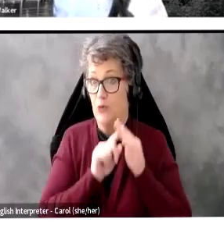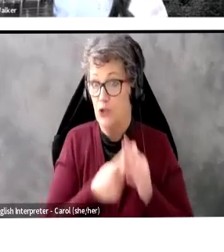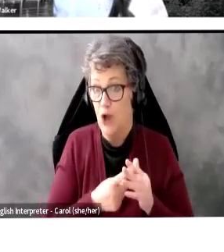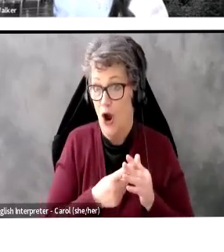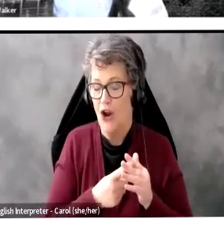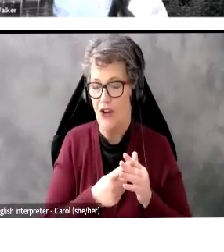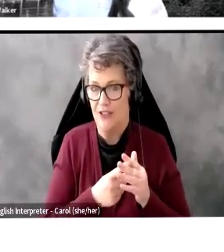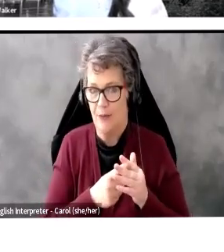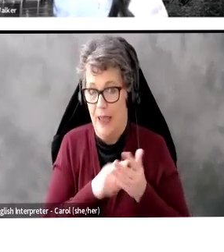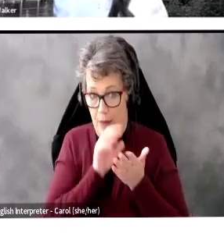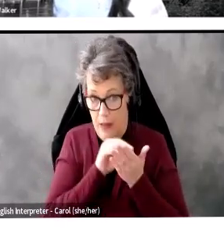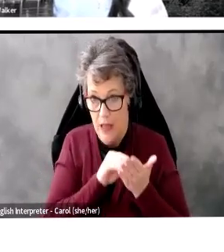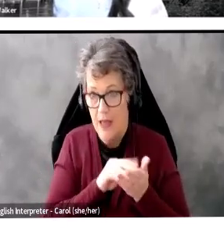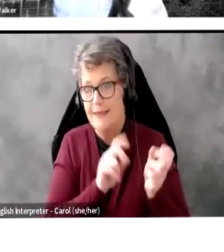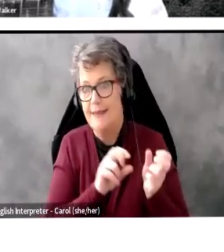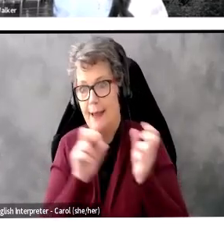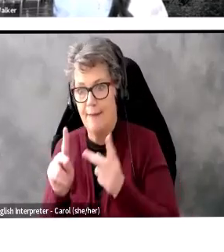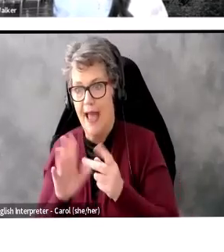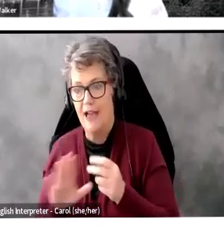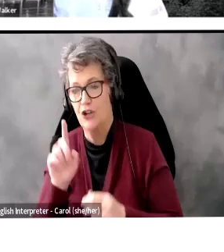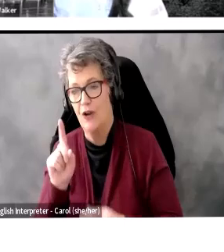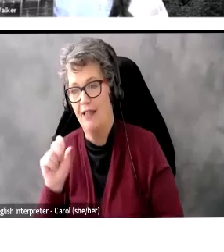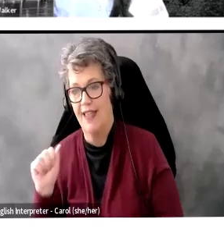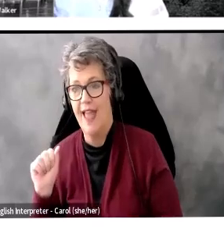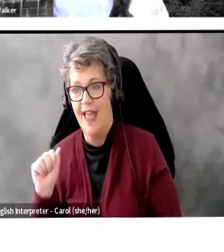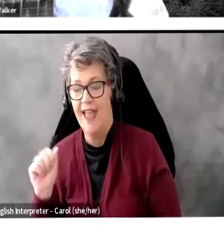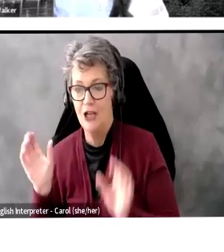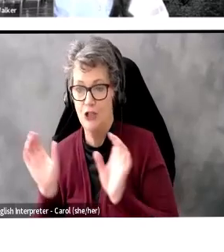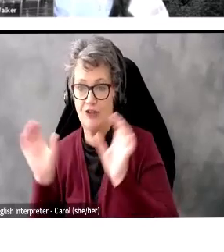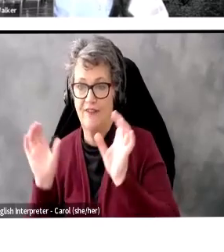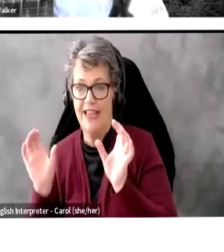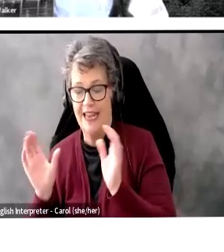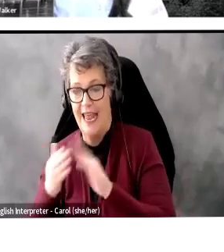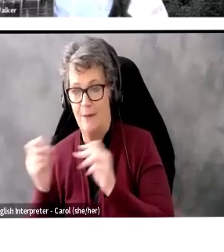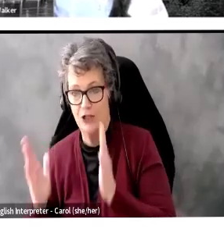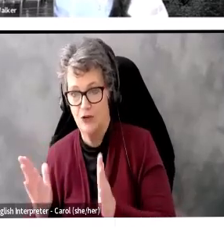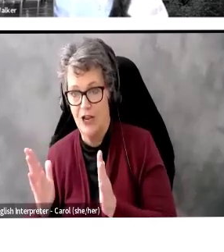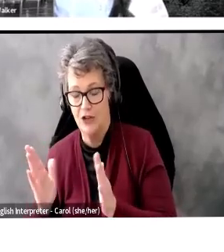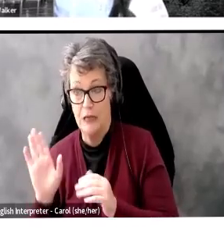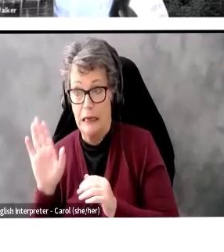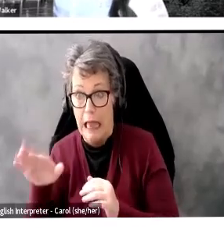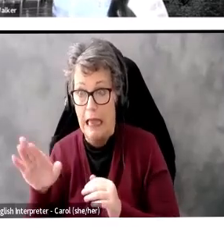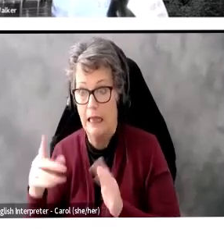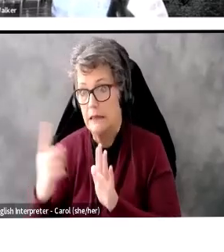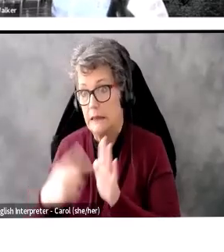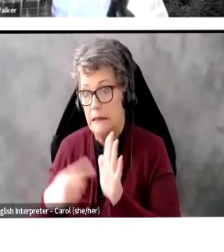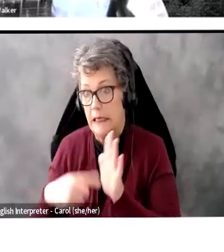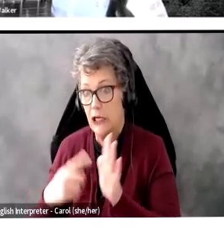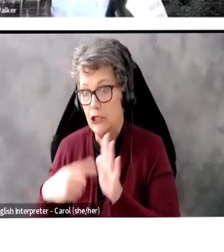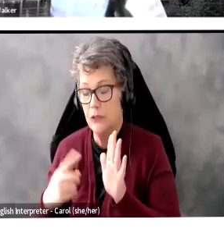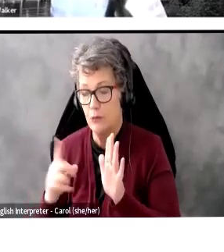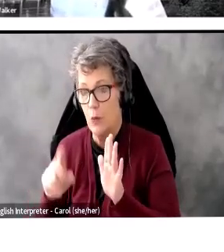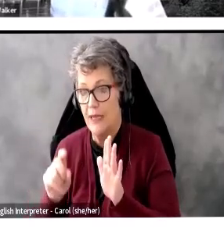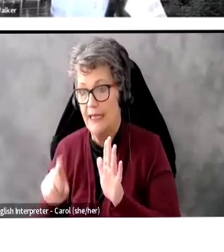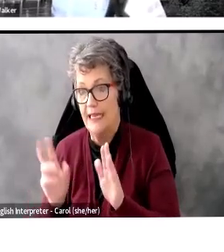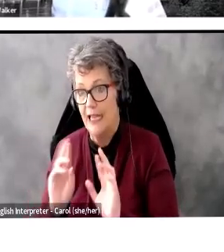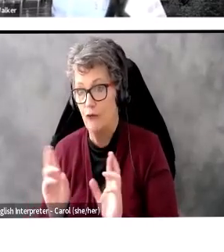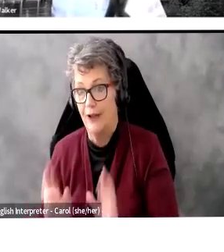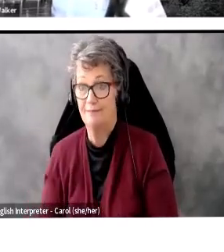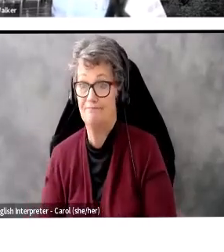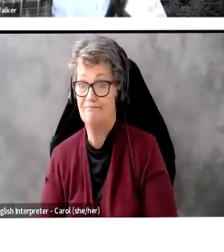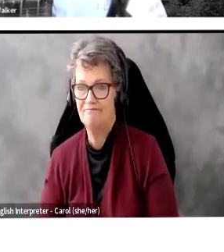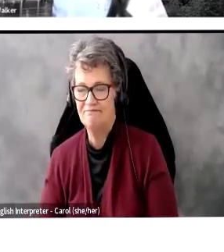be able to take back to your LEA certificated administrators to say, hey, here's what we need to get